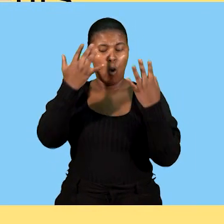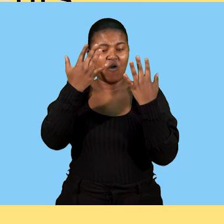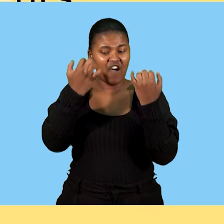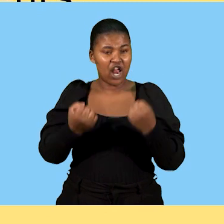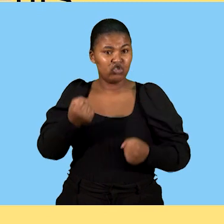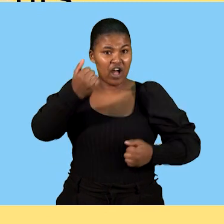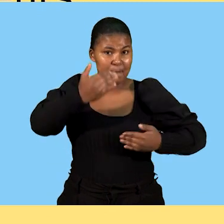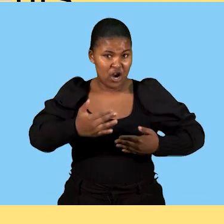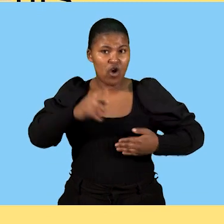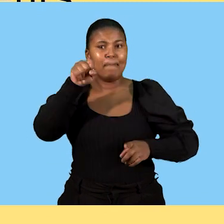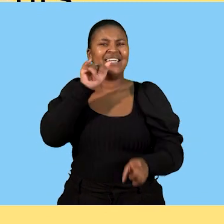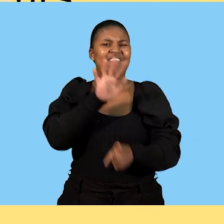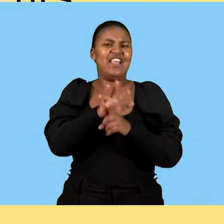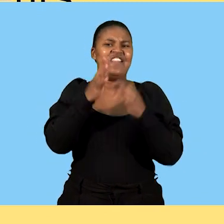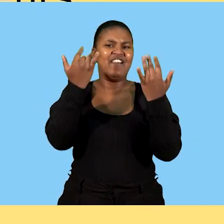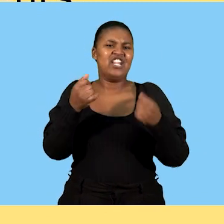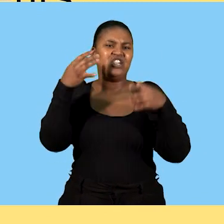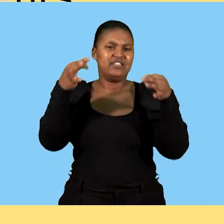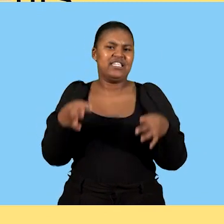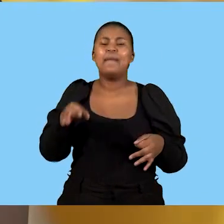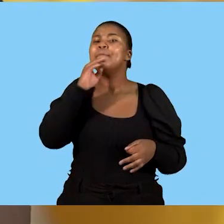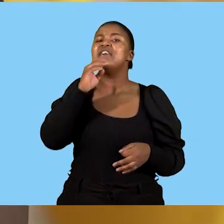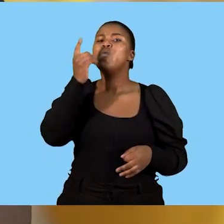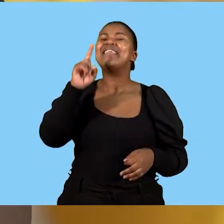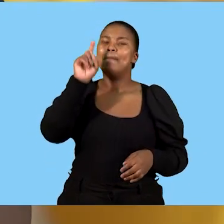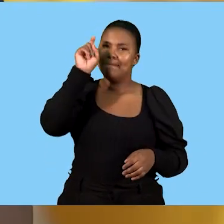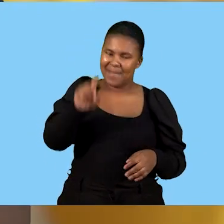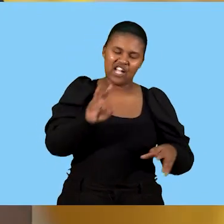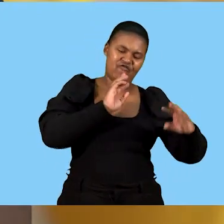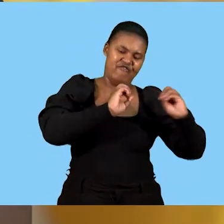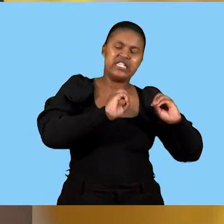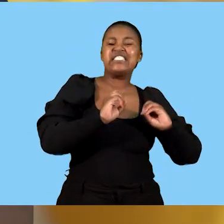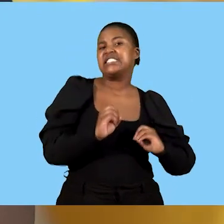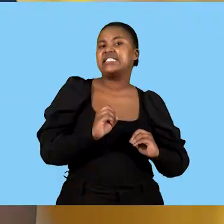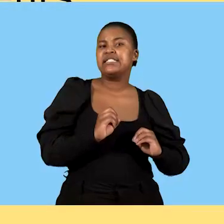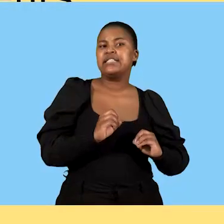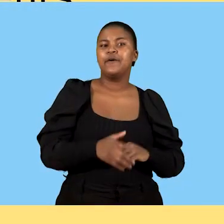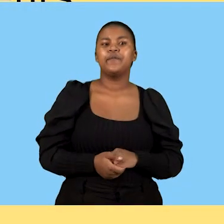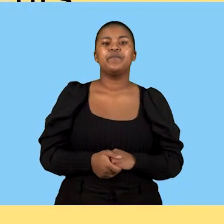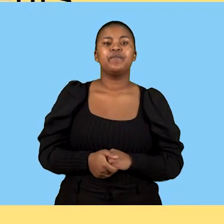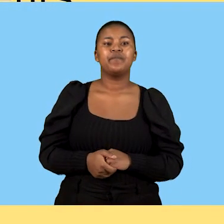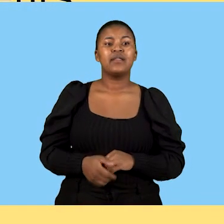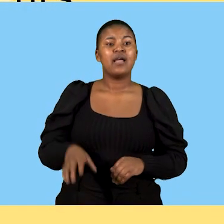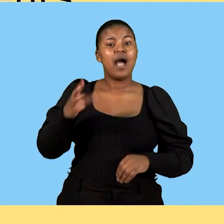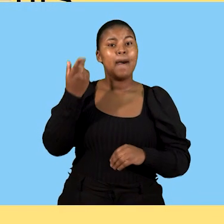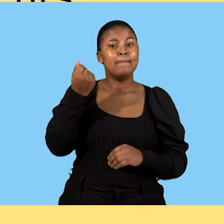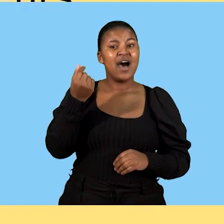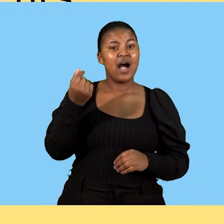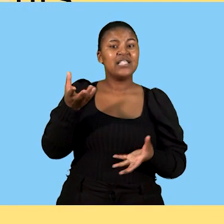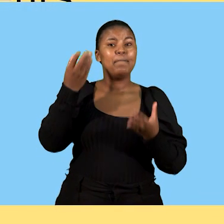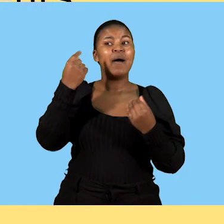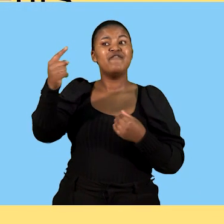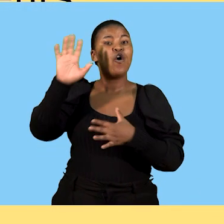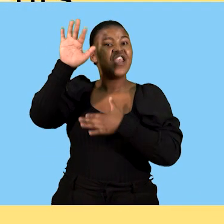financial statements. That simply means income received in advance must be adjusted. Amounts received for the next year cannot